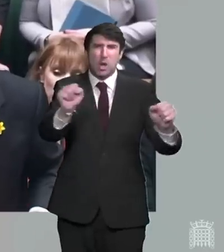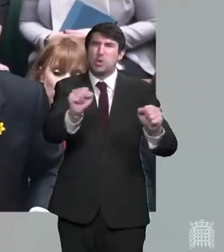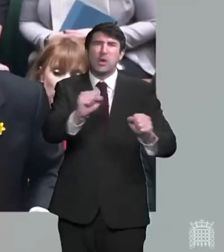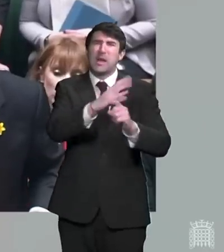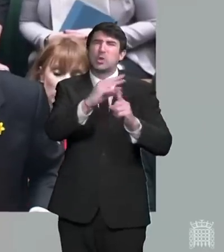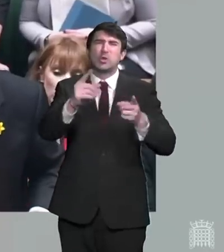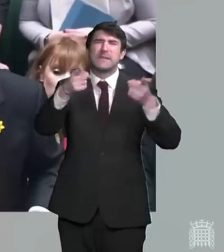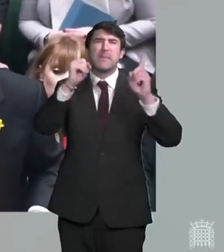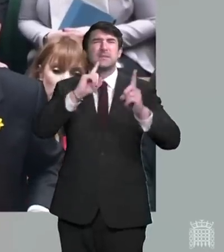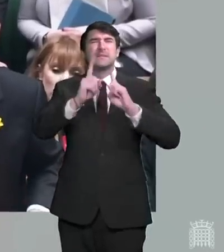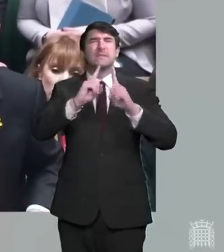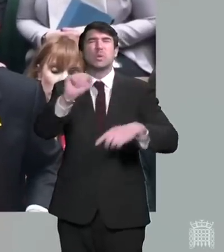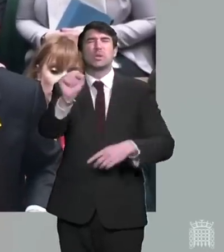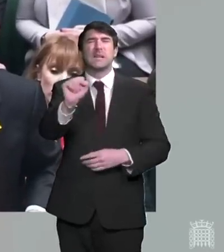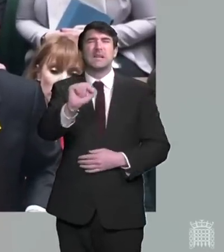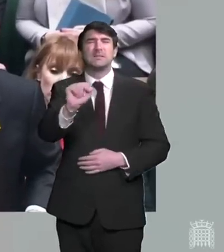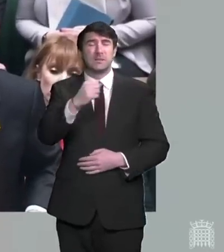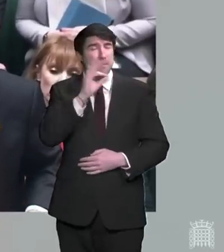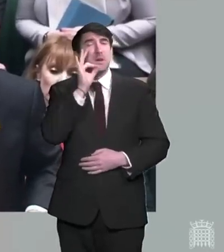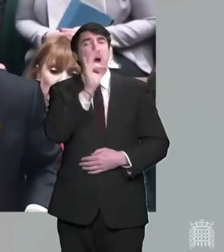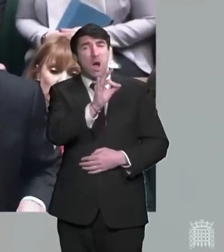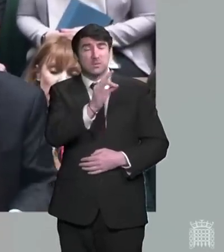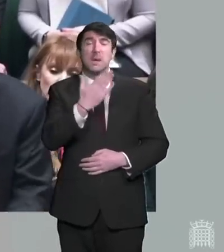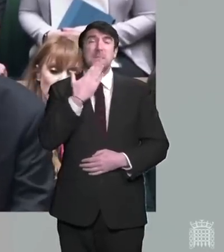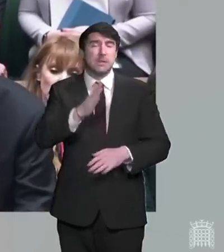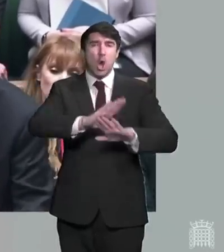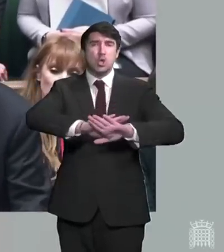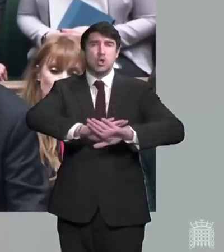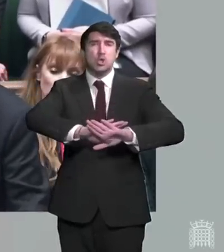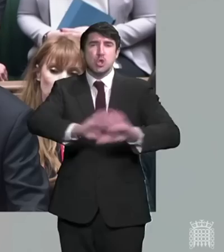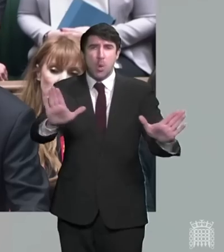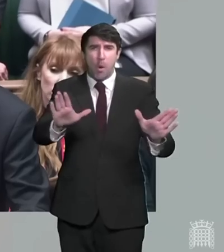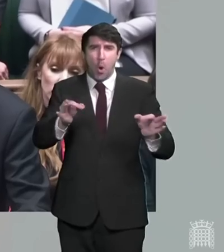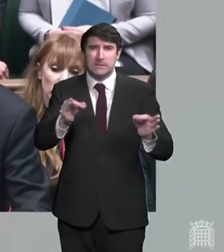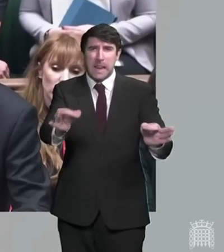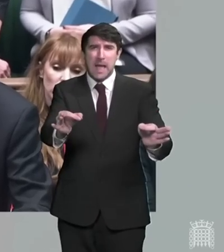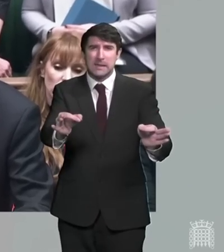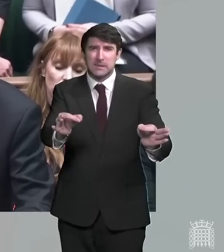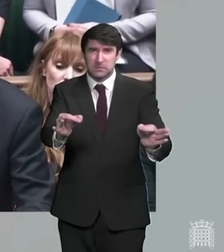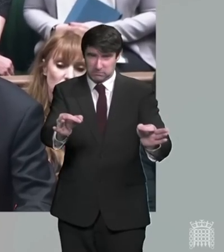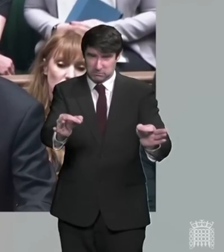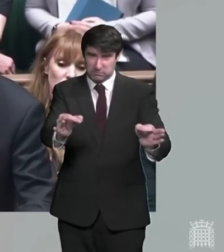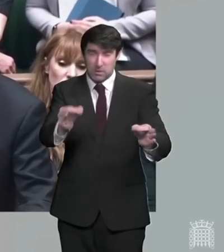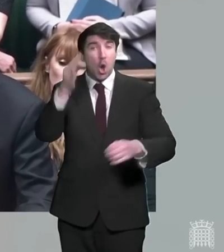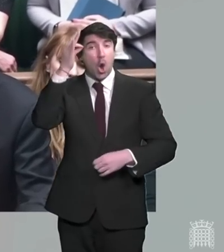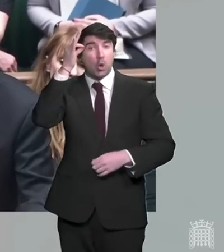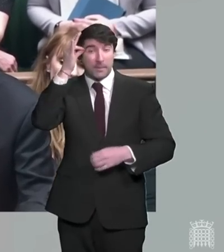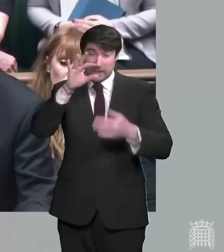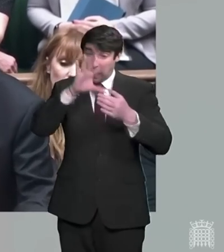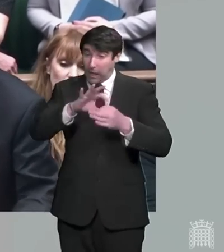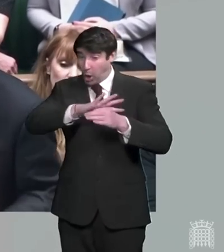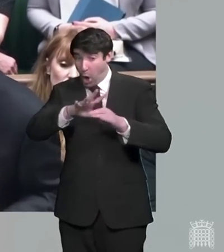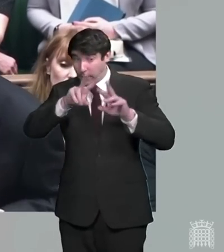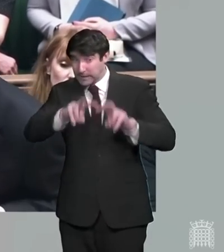Minister assure the House no more delays, that the inquiry will have whatever support it needs to report by the